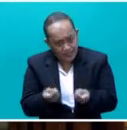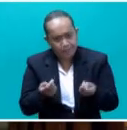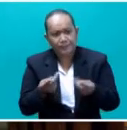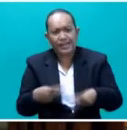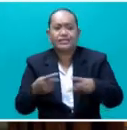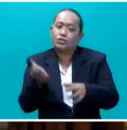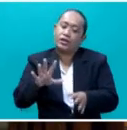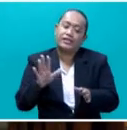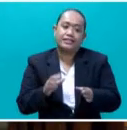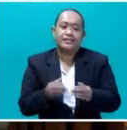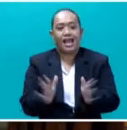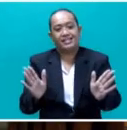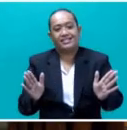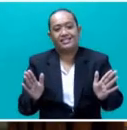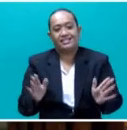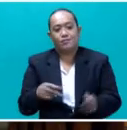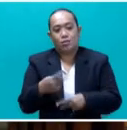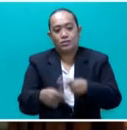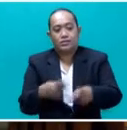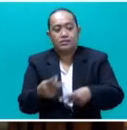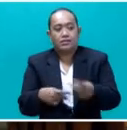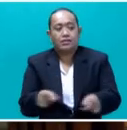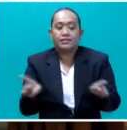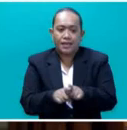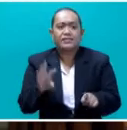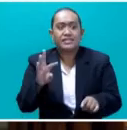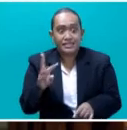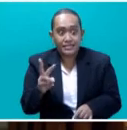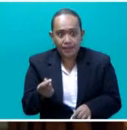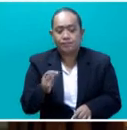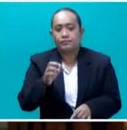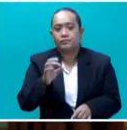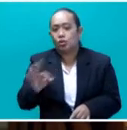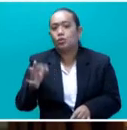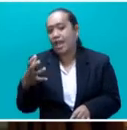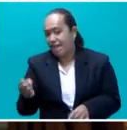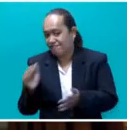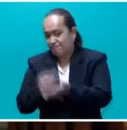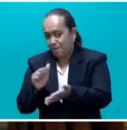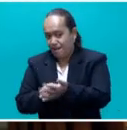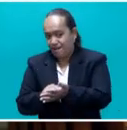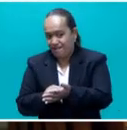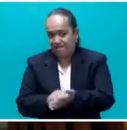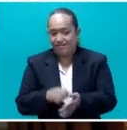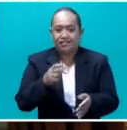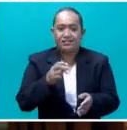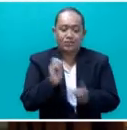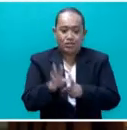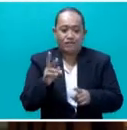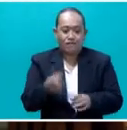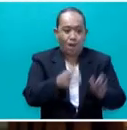noted that illegal developments are rife in some municipalities and even in extended rural boundaries. It is therefore